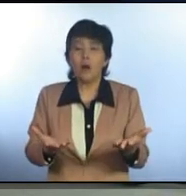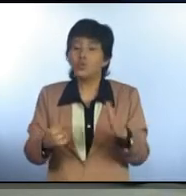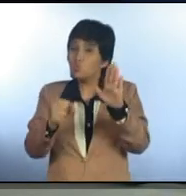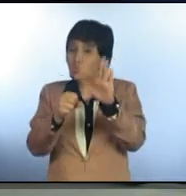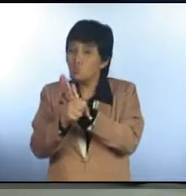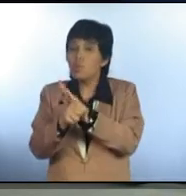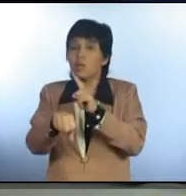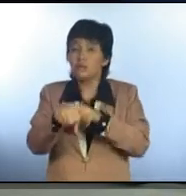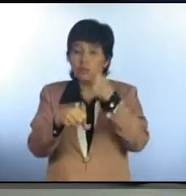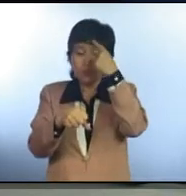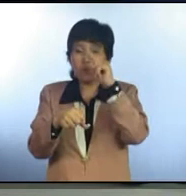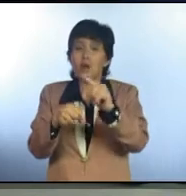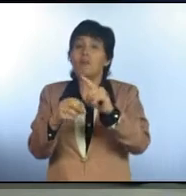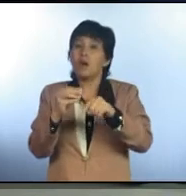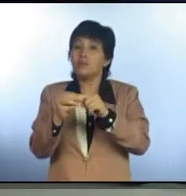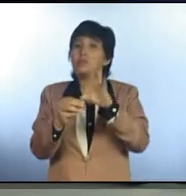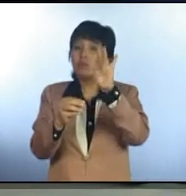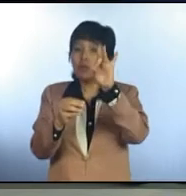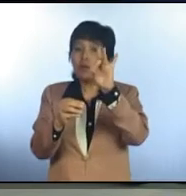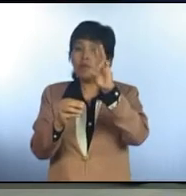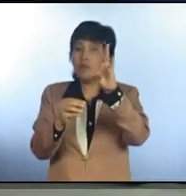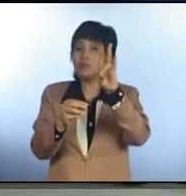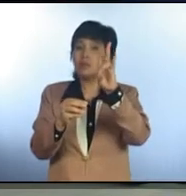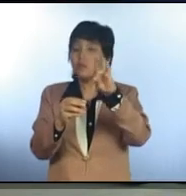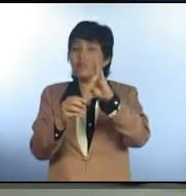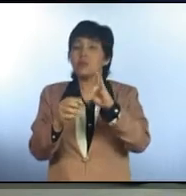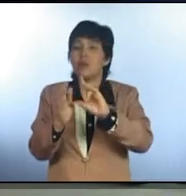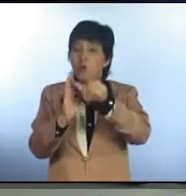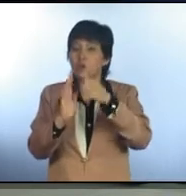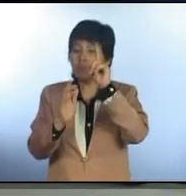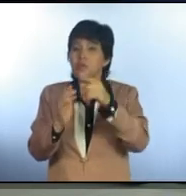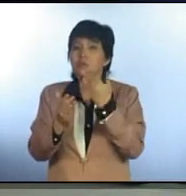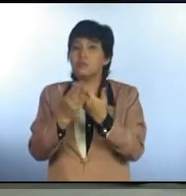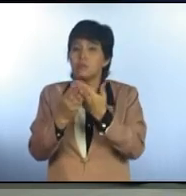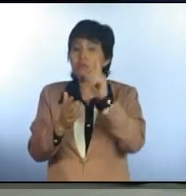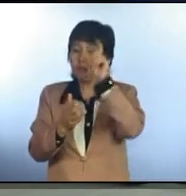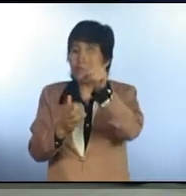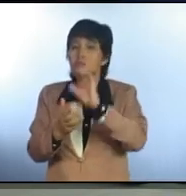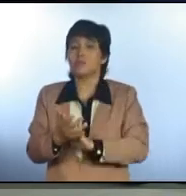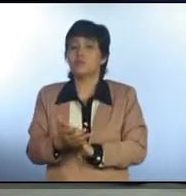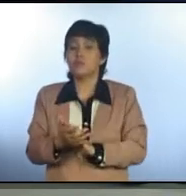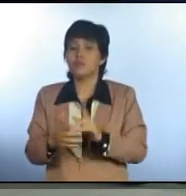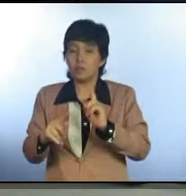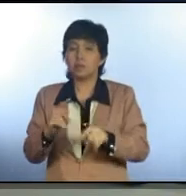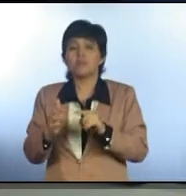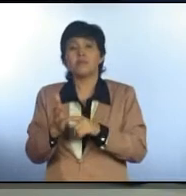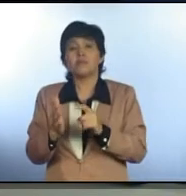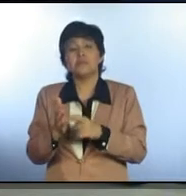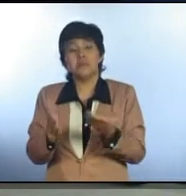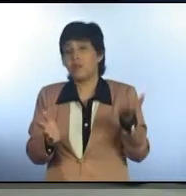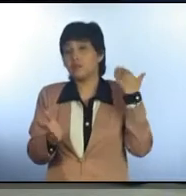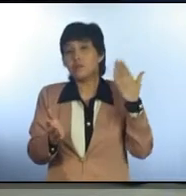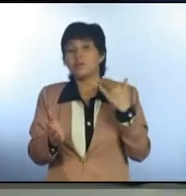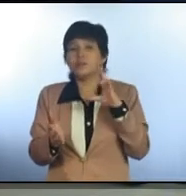hour to sleep is about 7 hours. Yeah, most of us we lack sleeping. Last time people sleep about